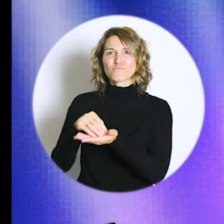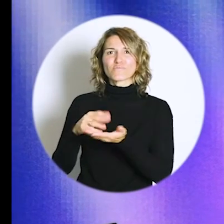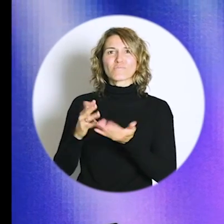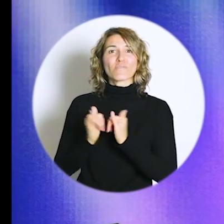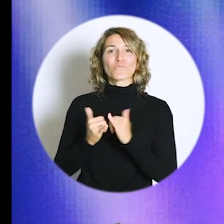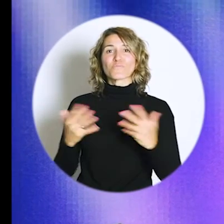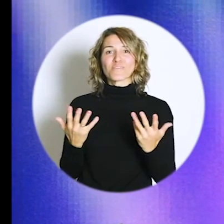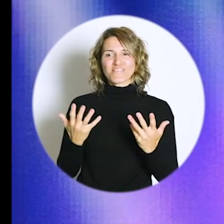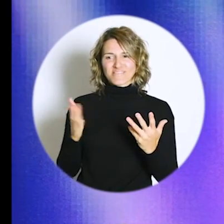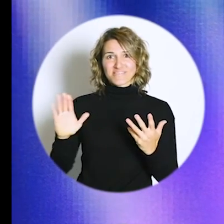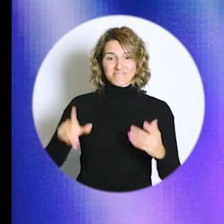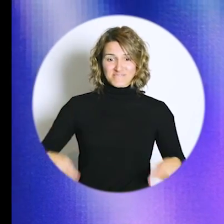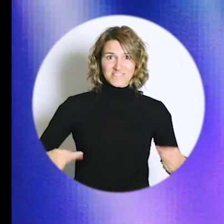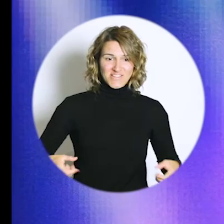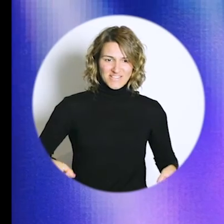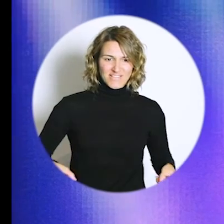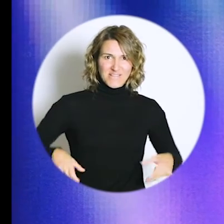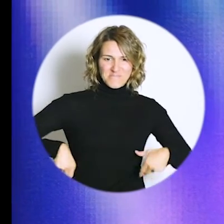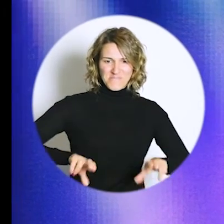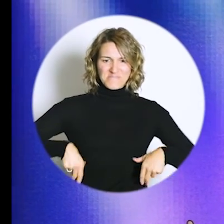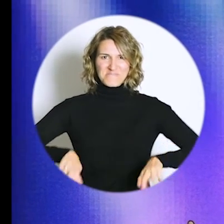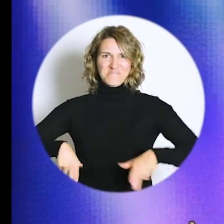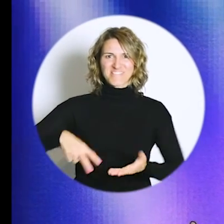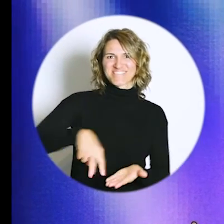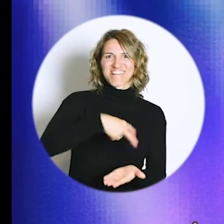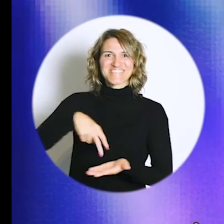He even learned how to make his wheelchair dance.